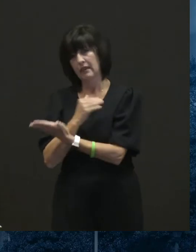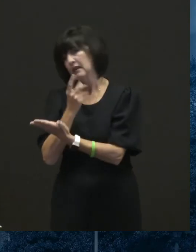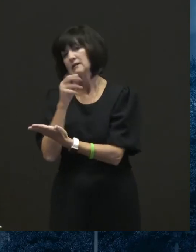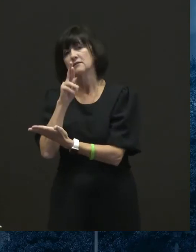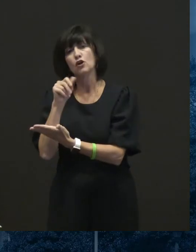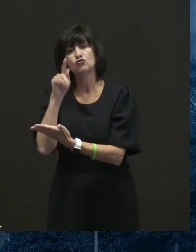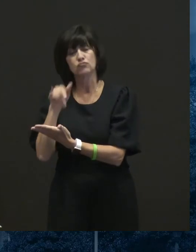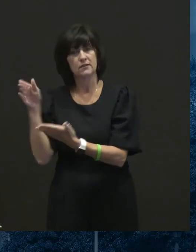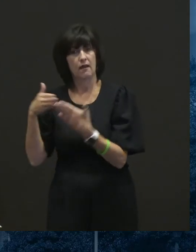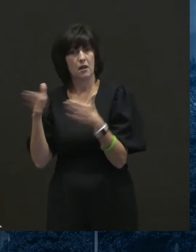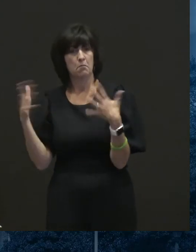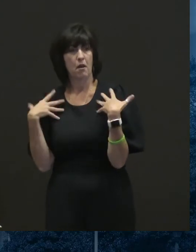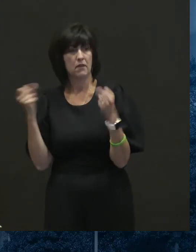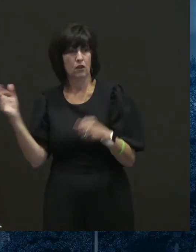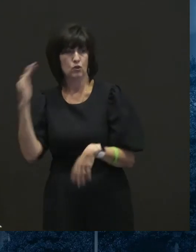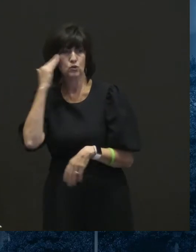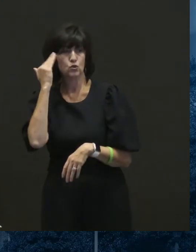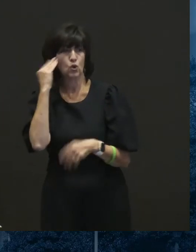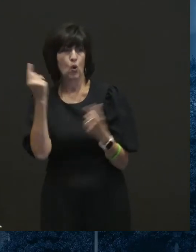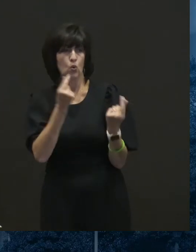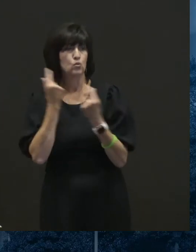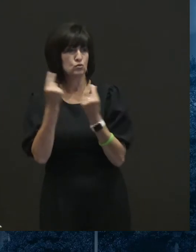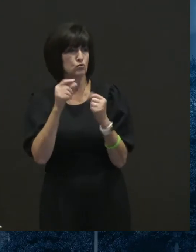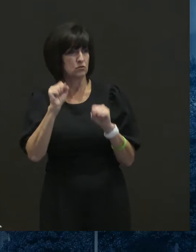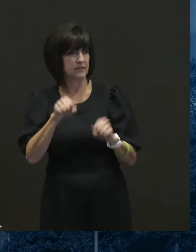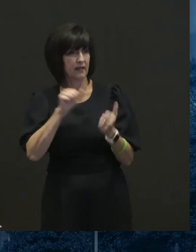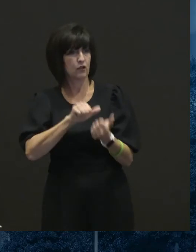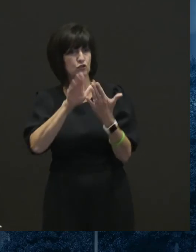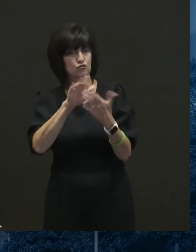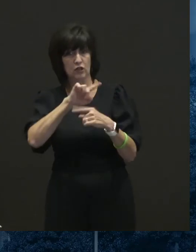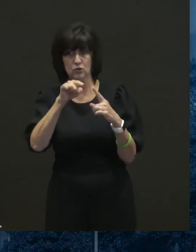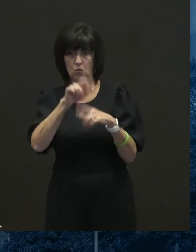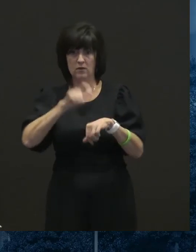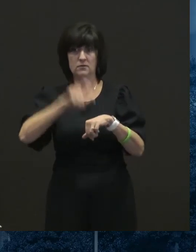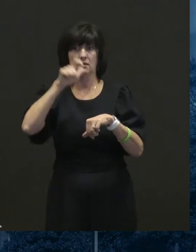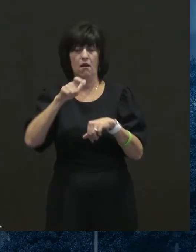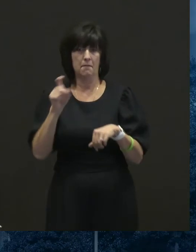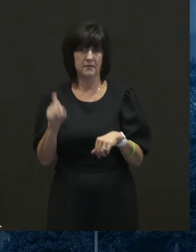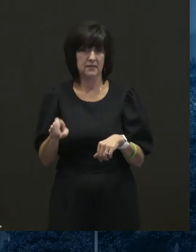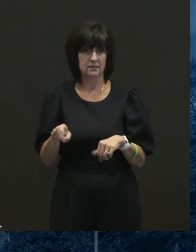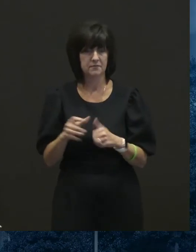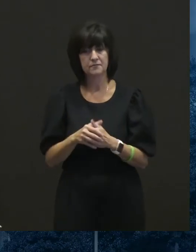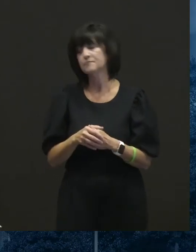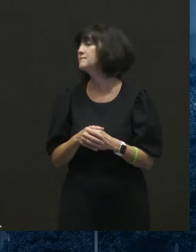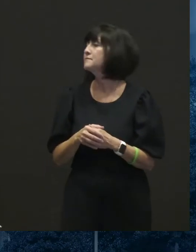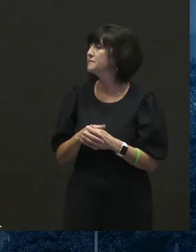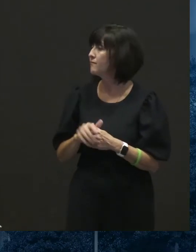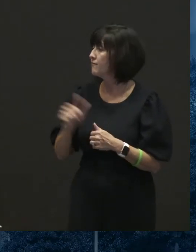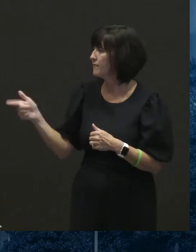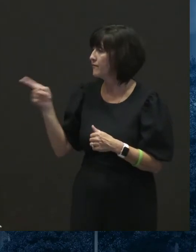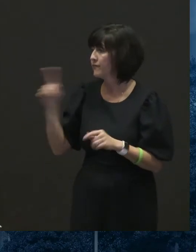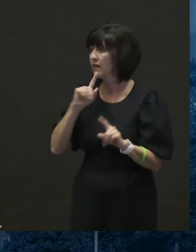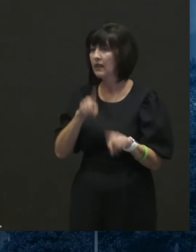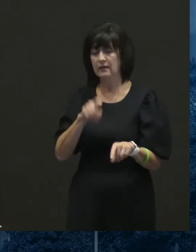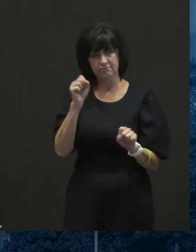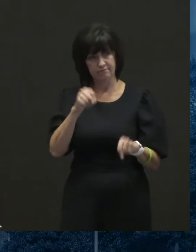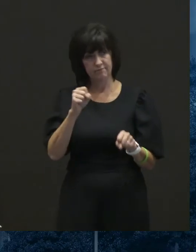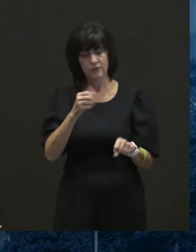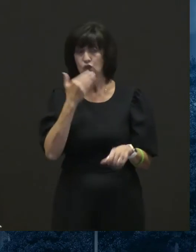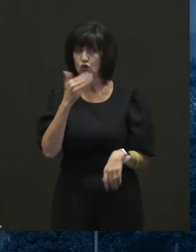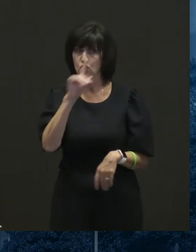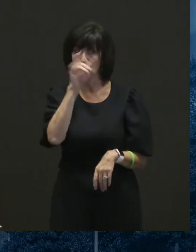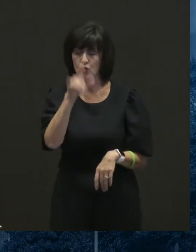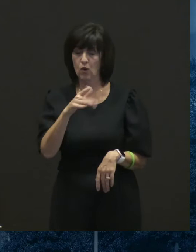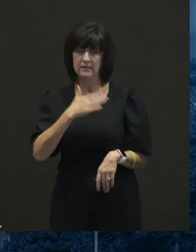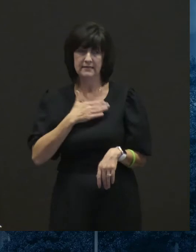Health, and that's something that we'll have to address when the time comes. Dr. Rattay. Yeah, it's a great question, and our team has been working on this for